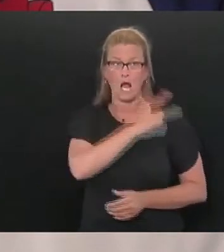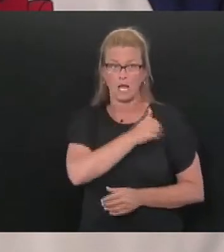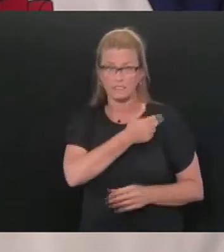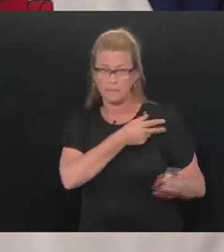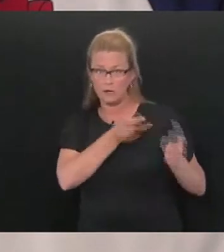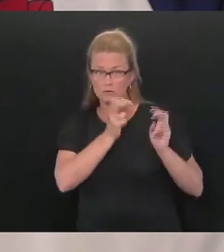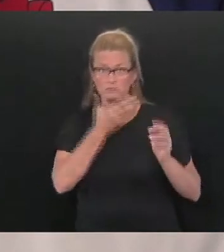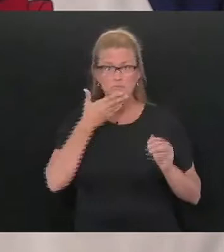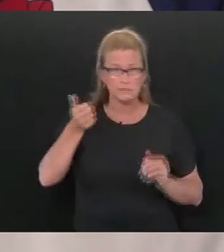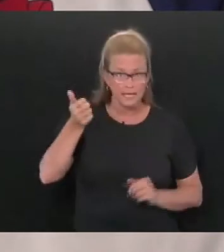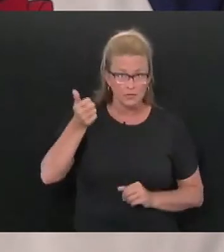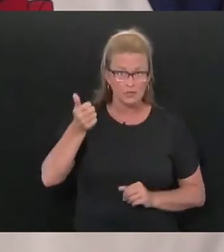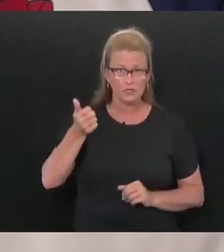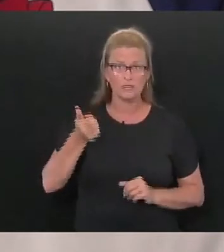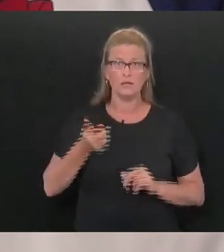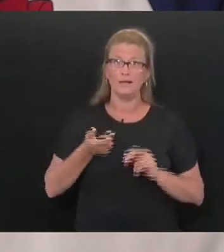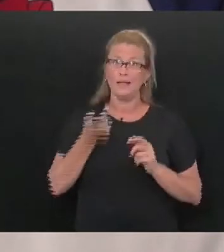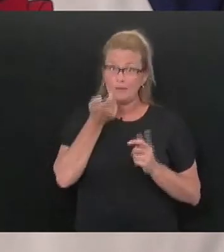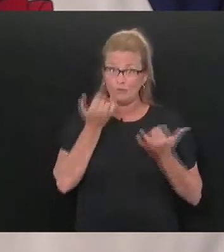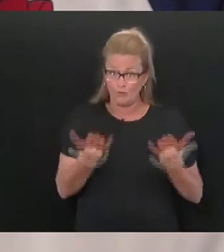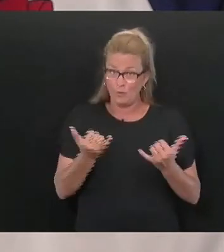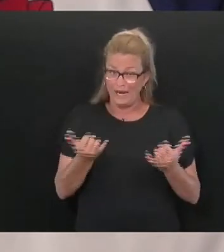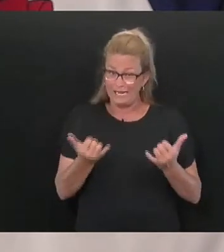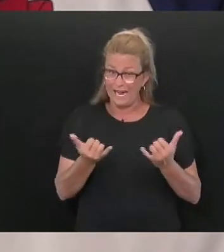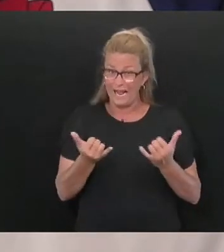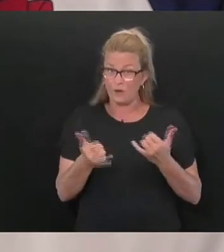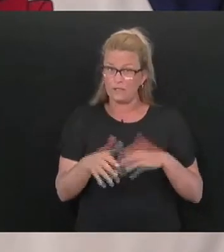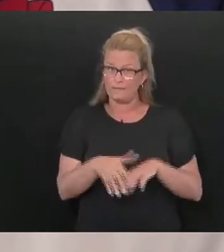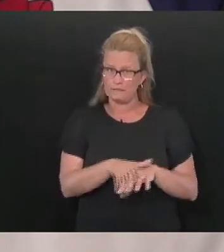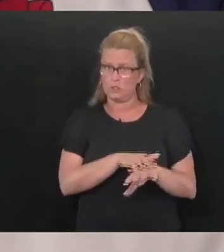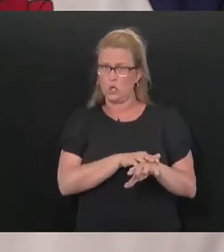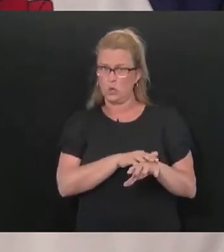hospitalizations have, at least for this moment, stopped this